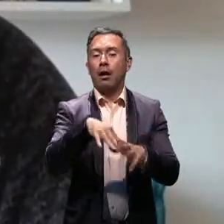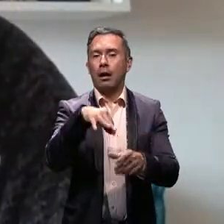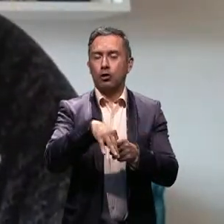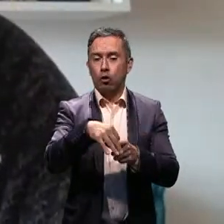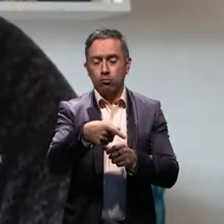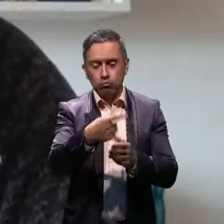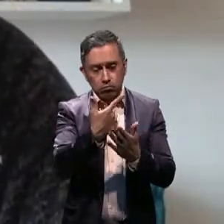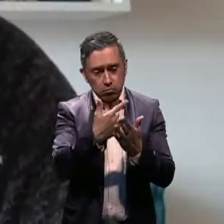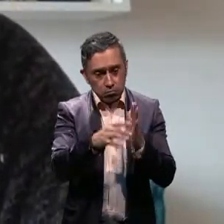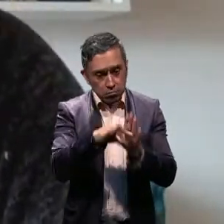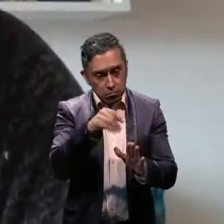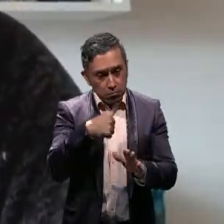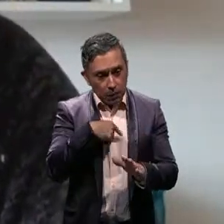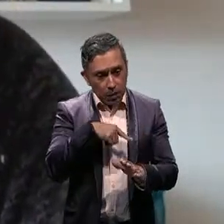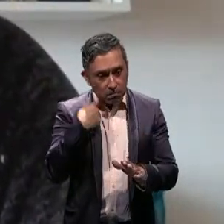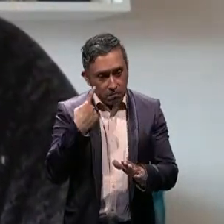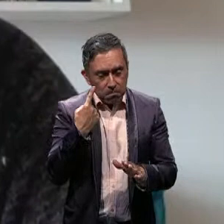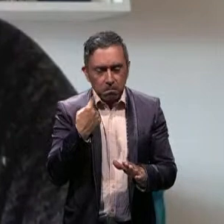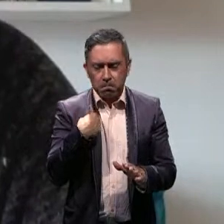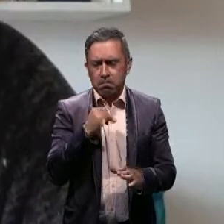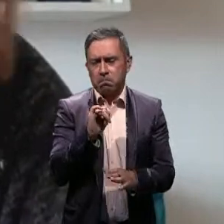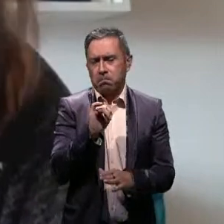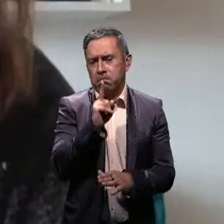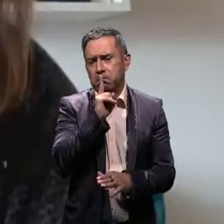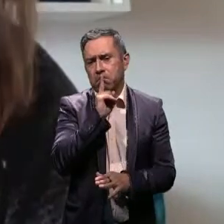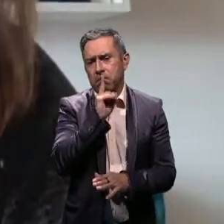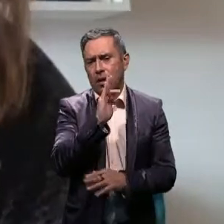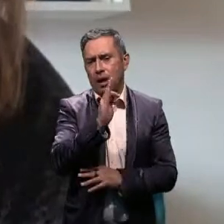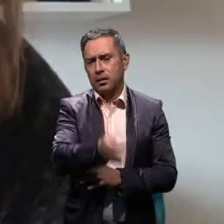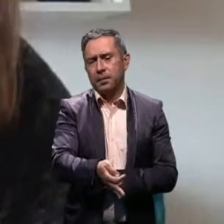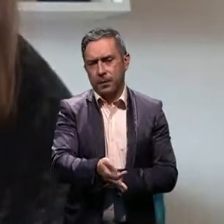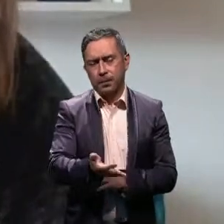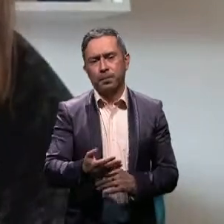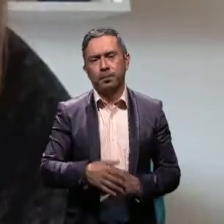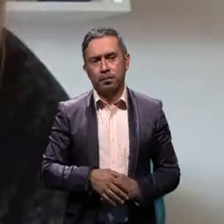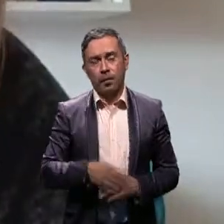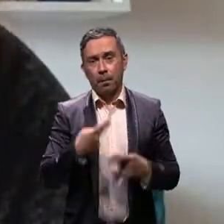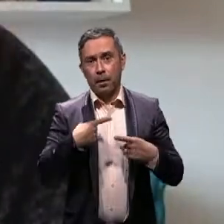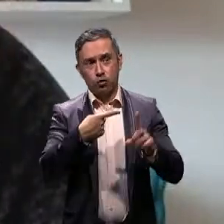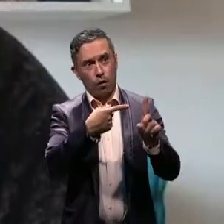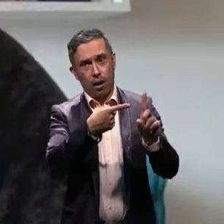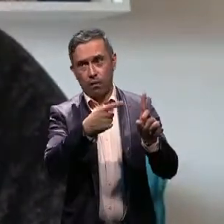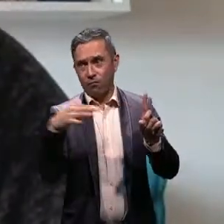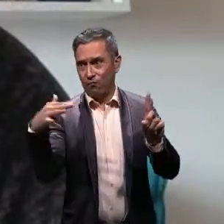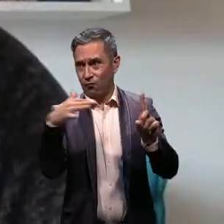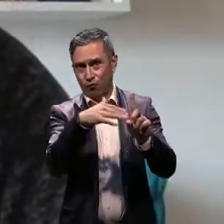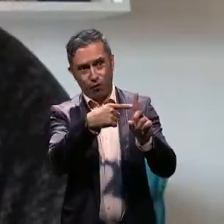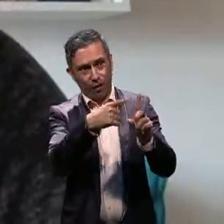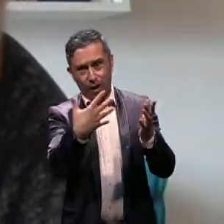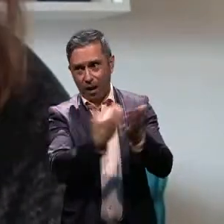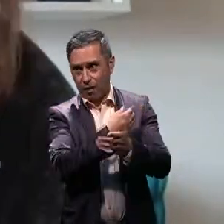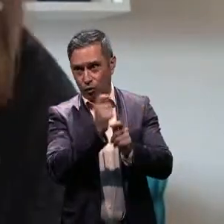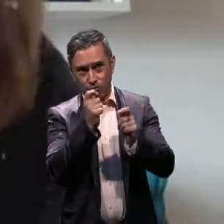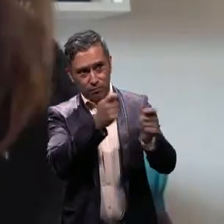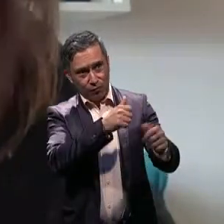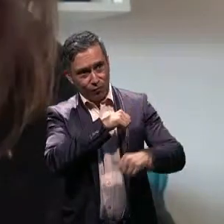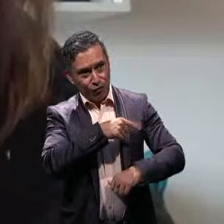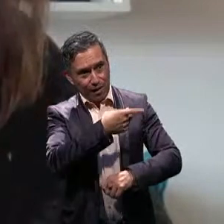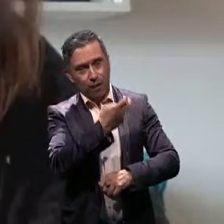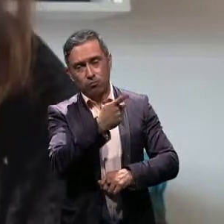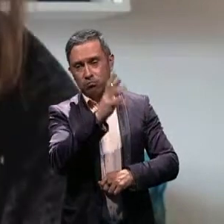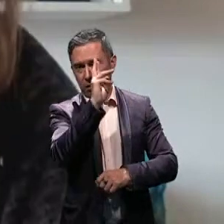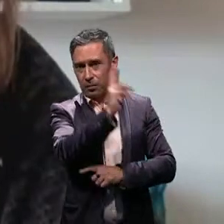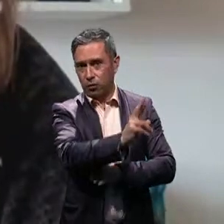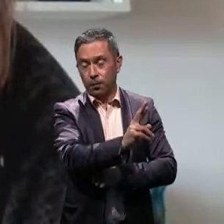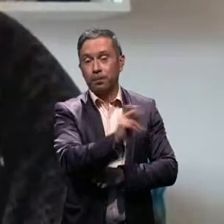results of an election and we give legitimacy to the winner so that